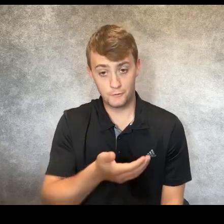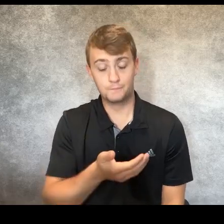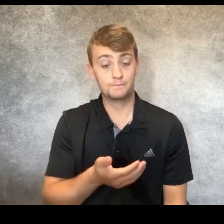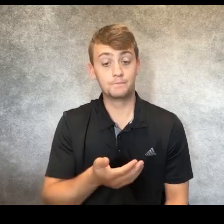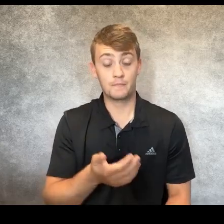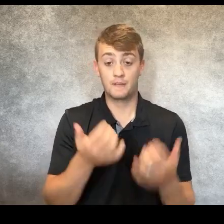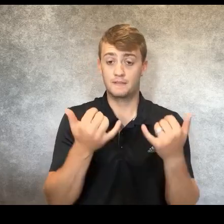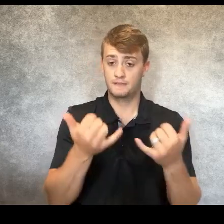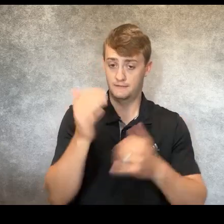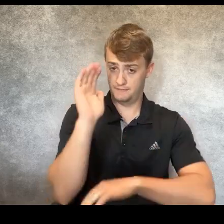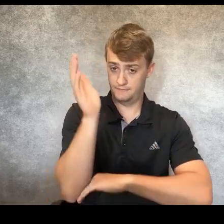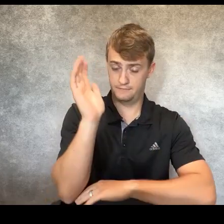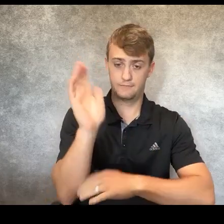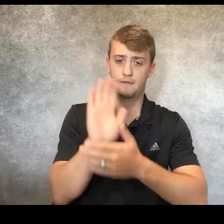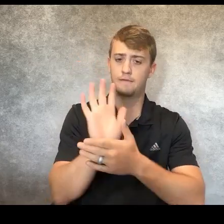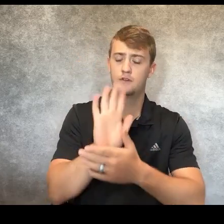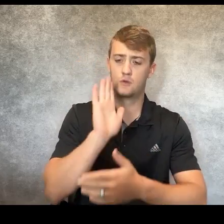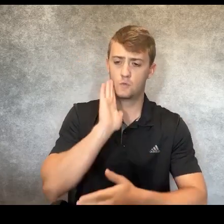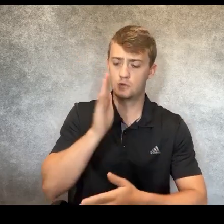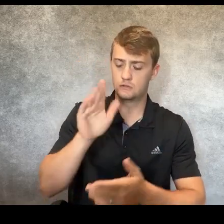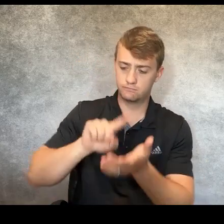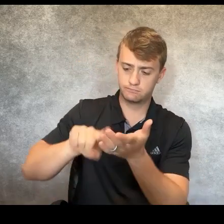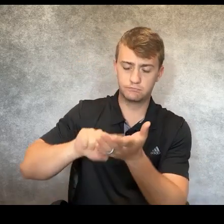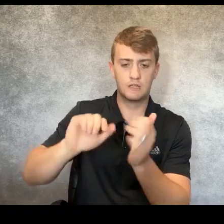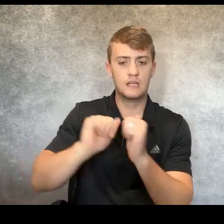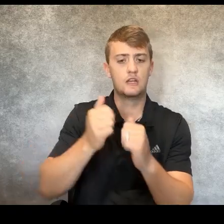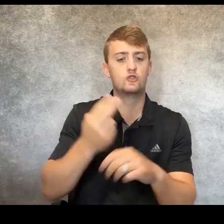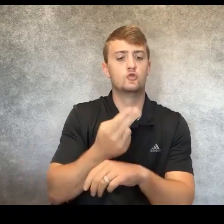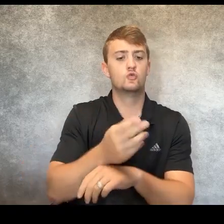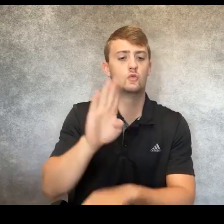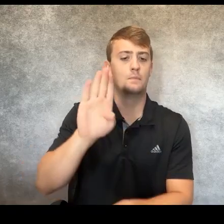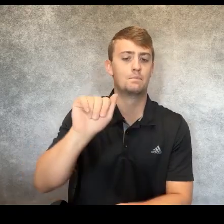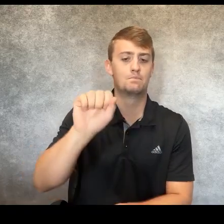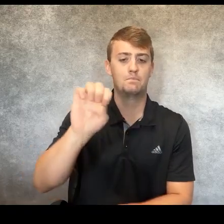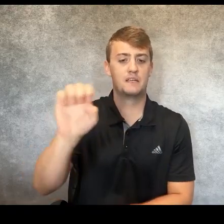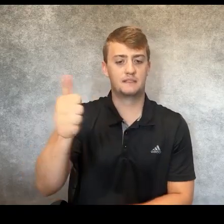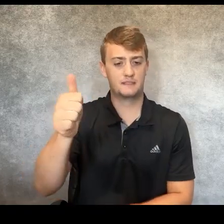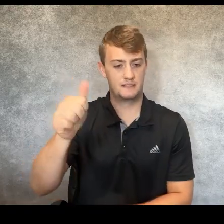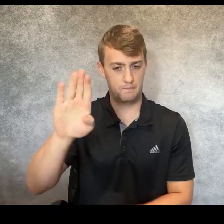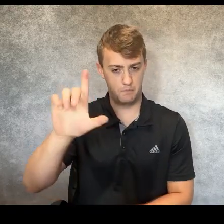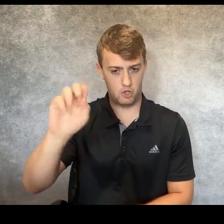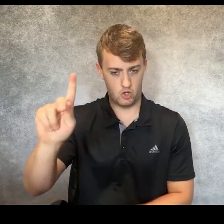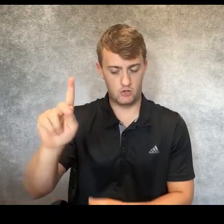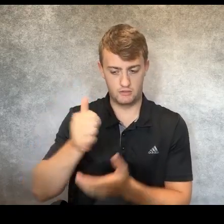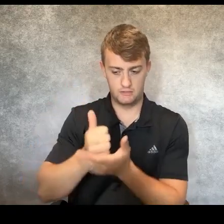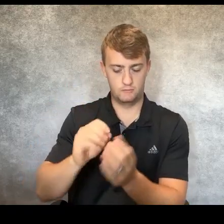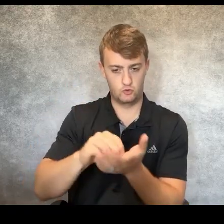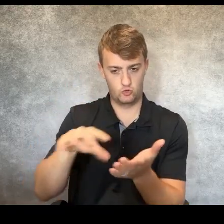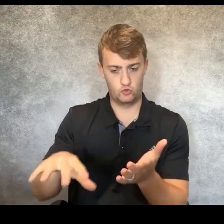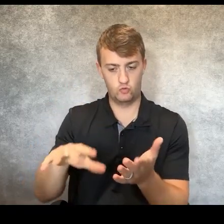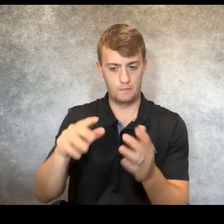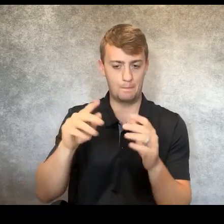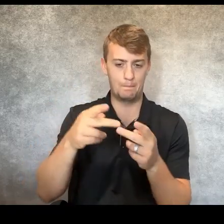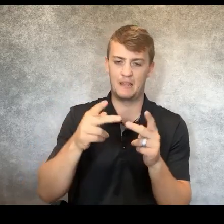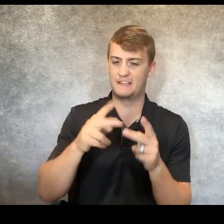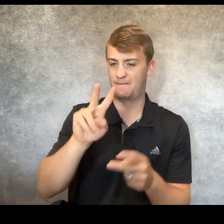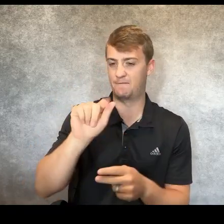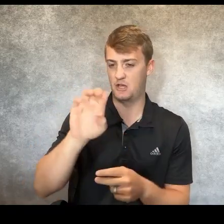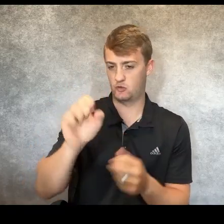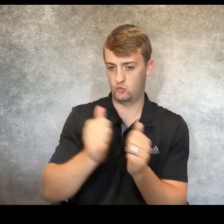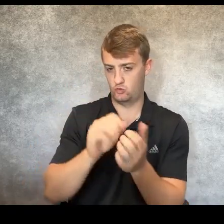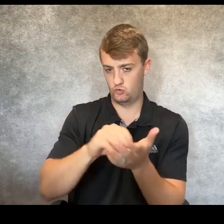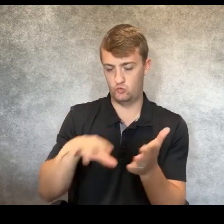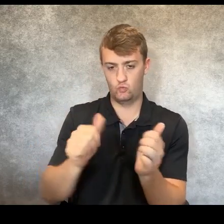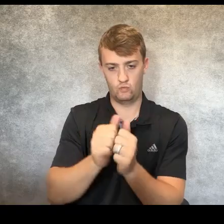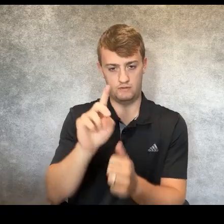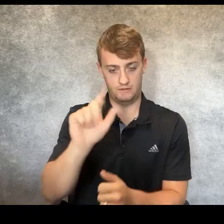Welcome. In this video, we will explore how to use Base 10 blocks to teach math concepts to students with disabilities. These hands-on